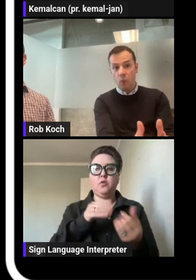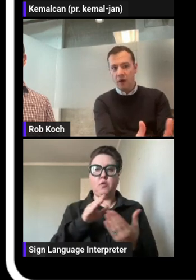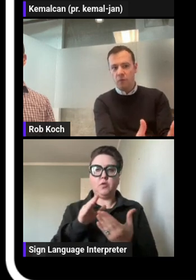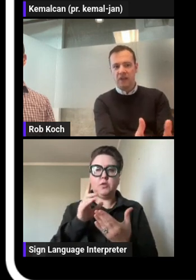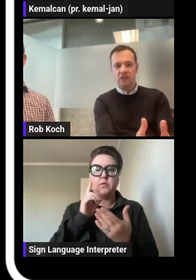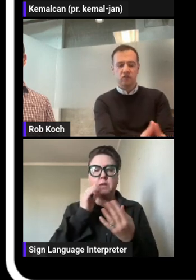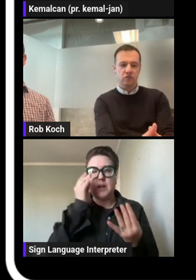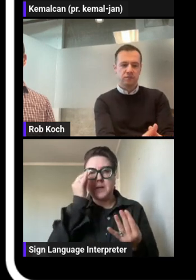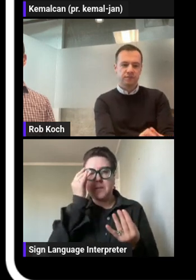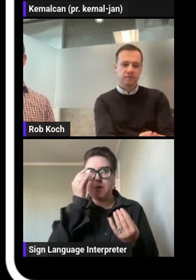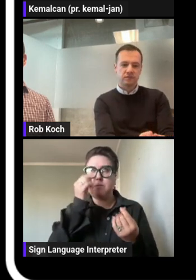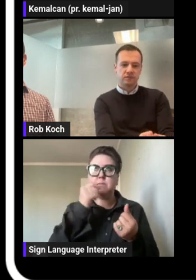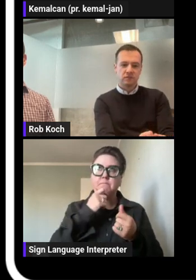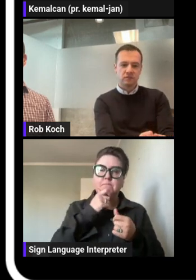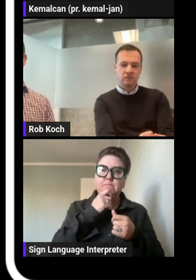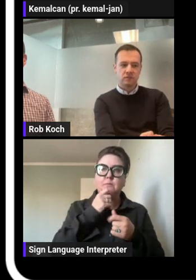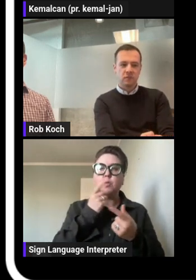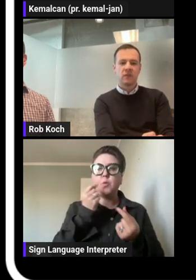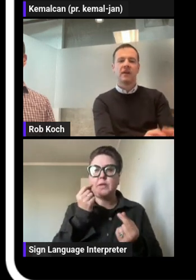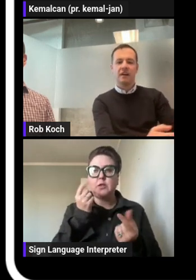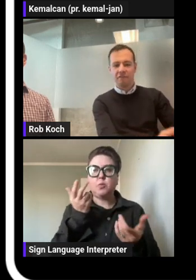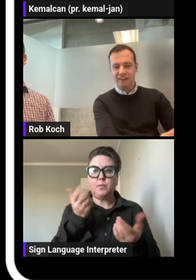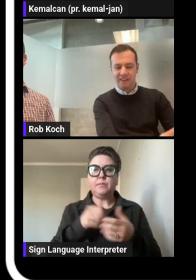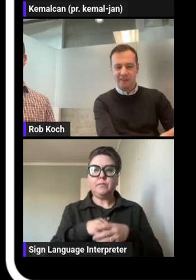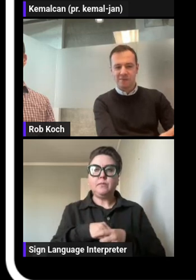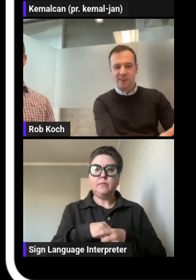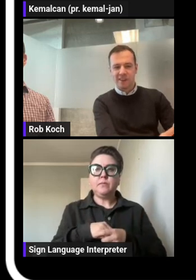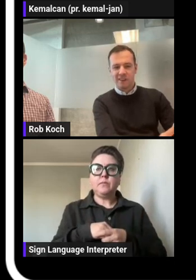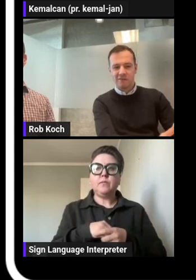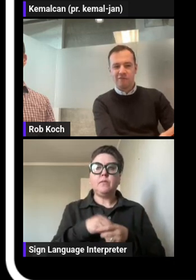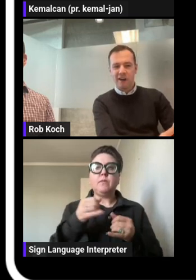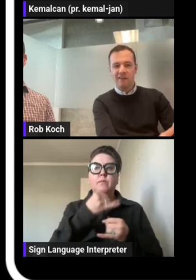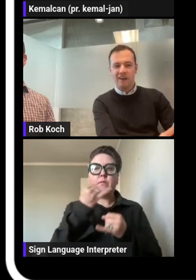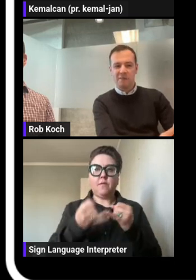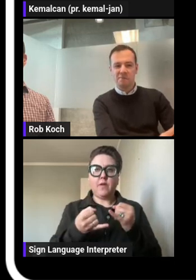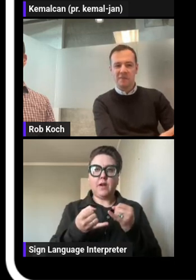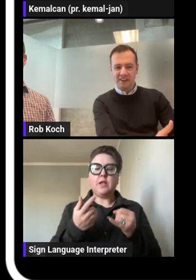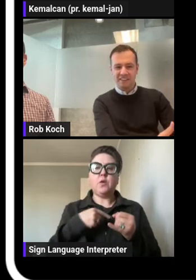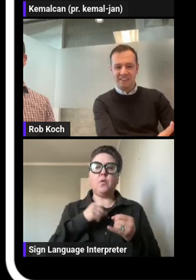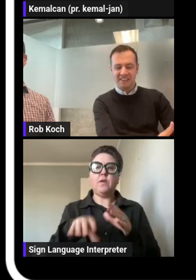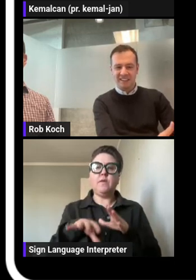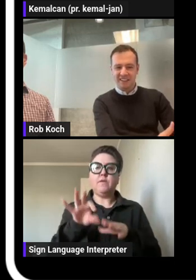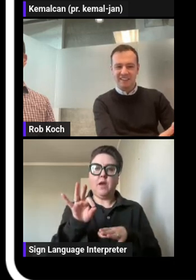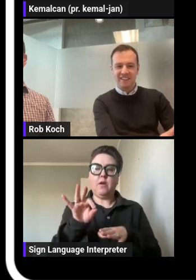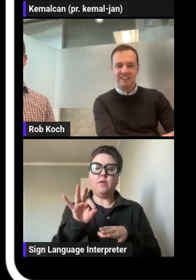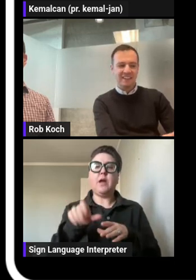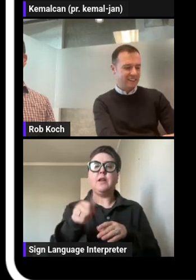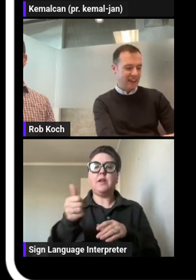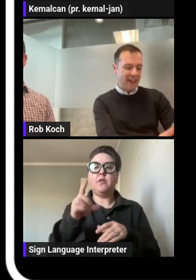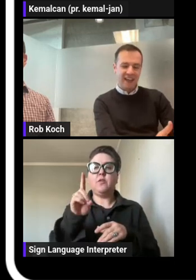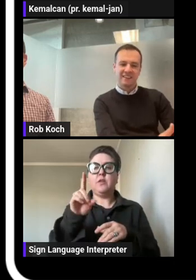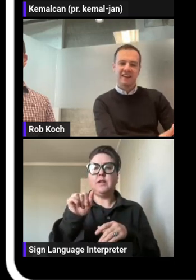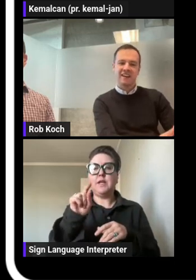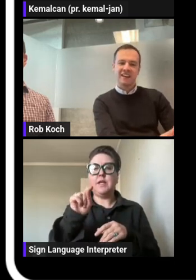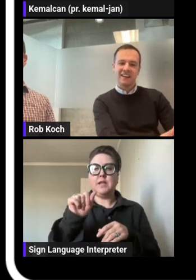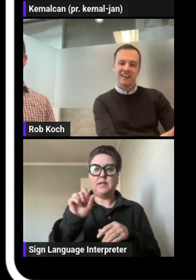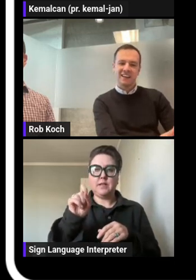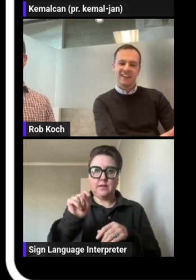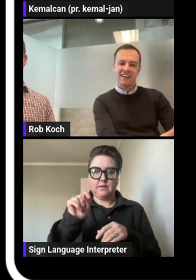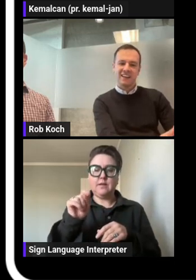thinking about what we can do. And finally, we found another data set that